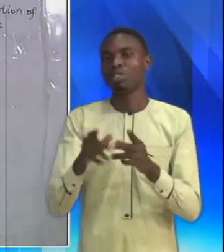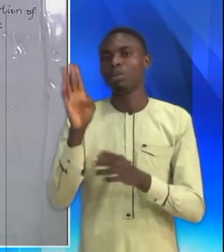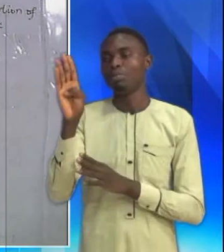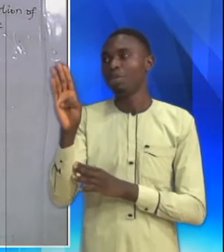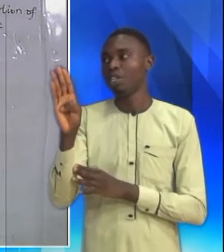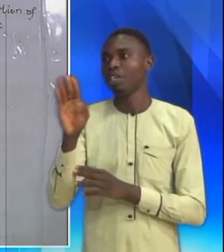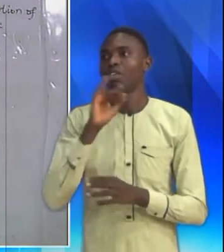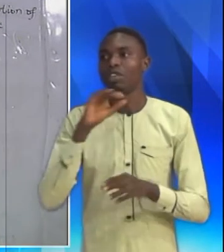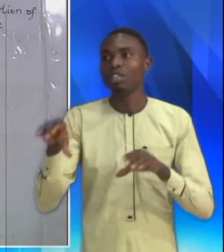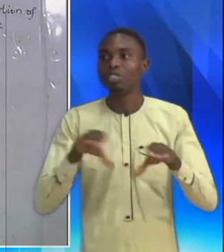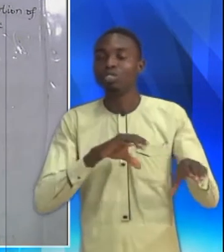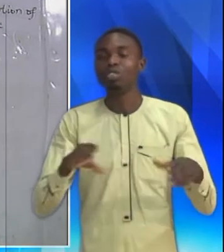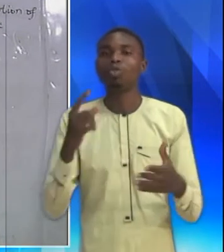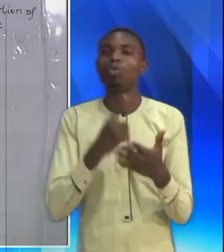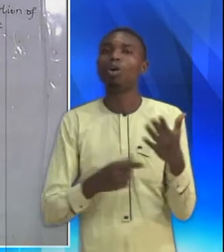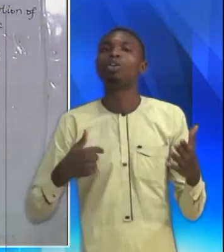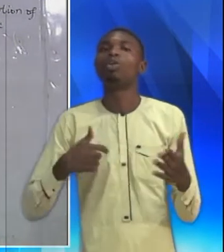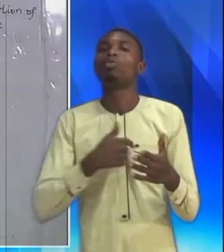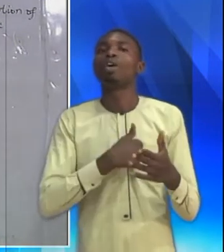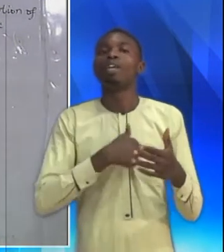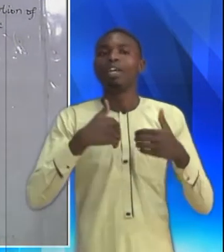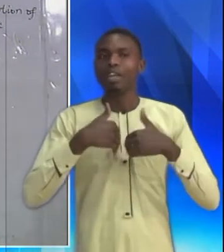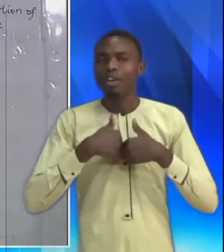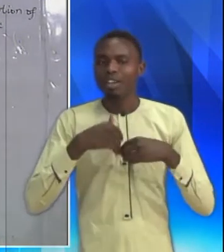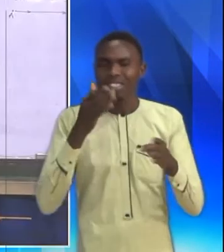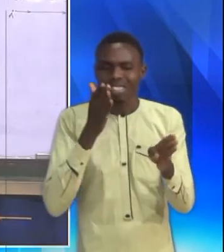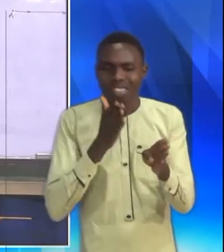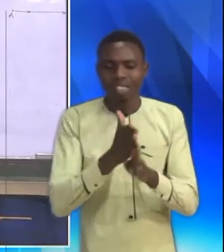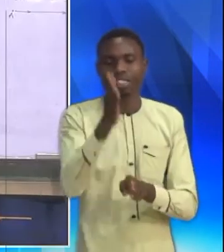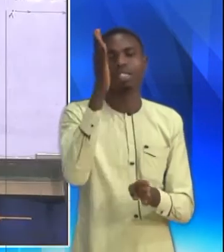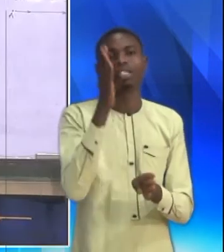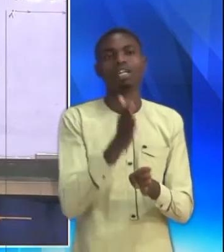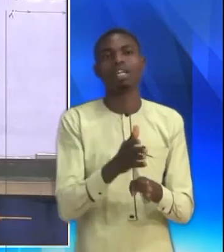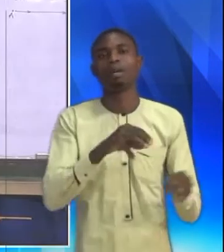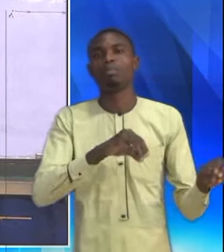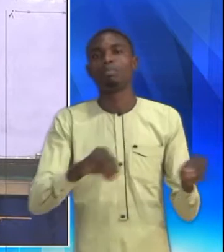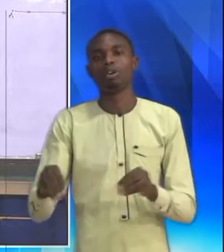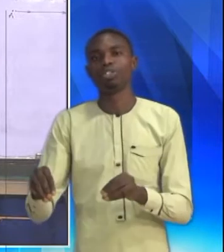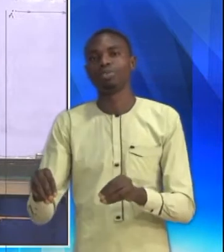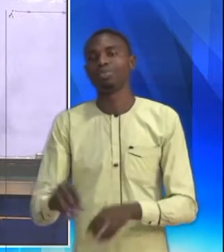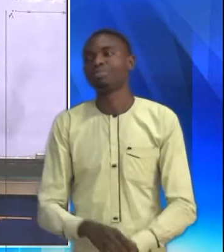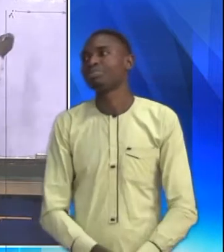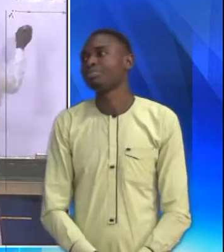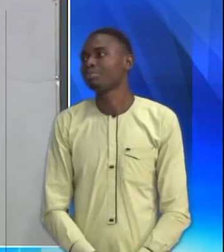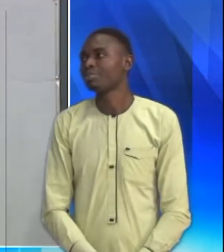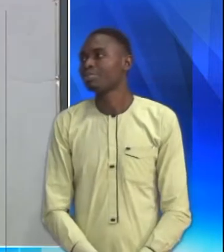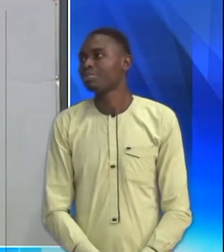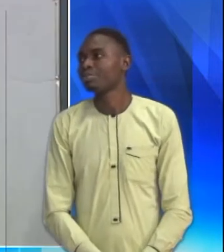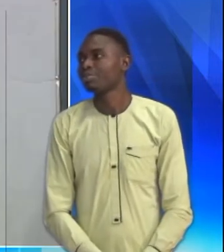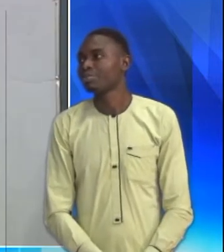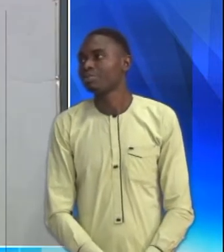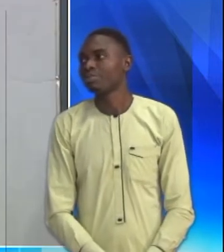is doing what is called translatory or linear motion. So this is an example of